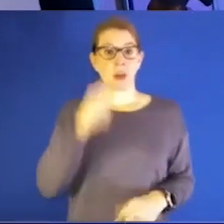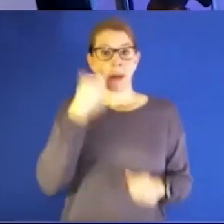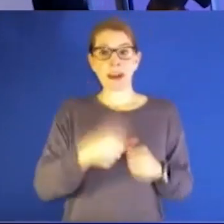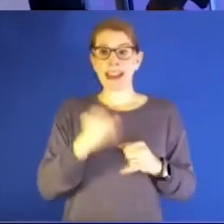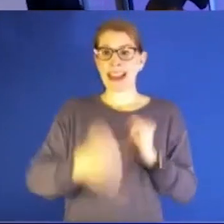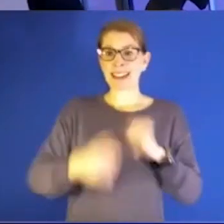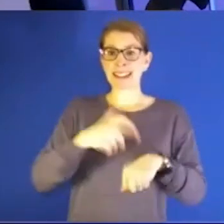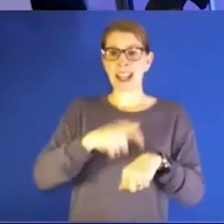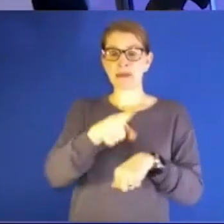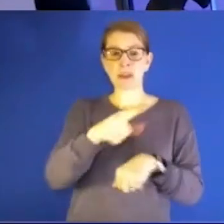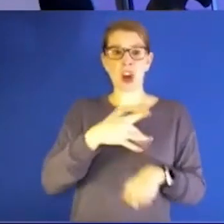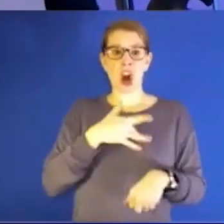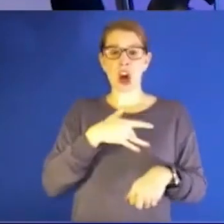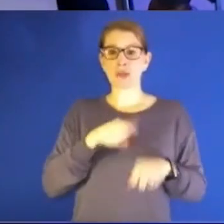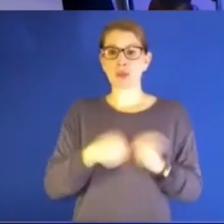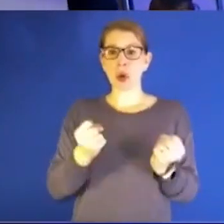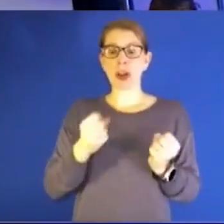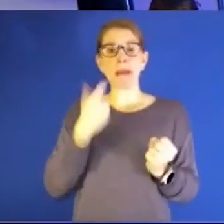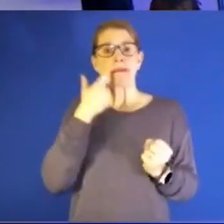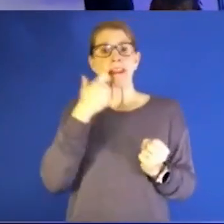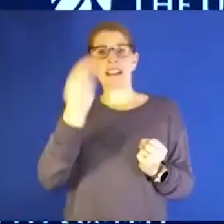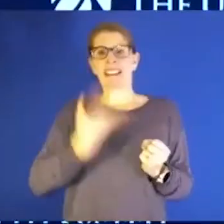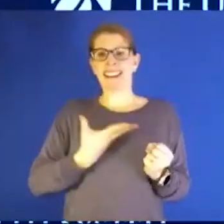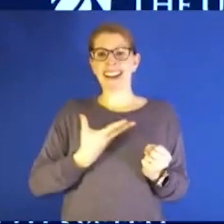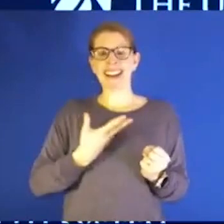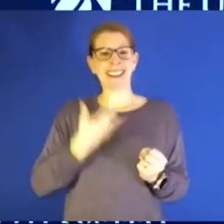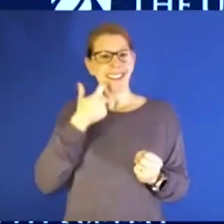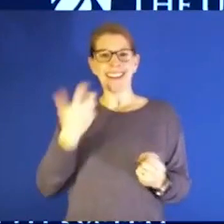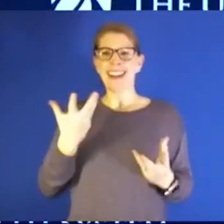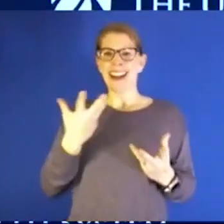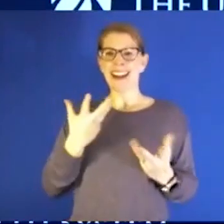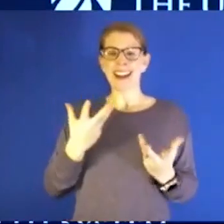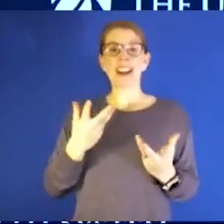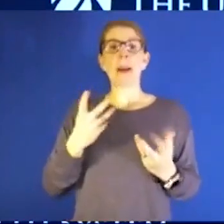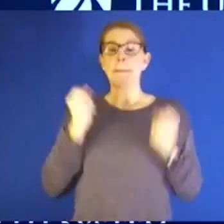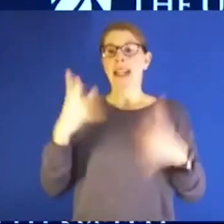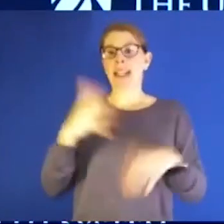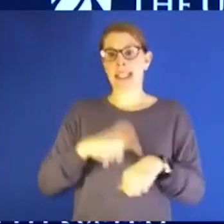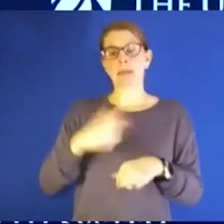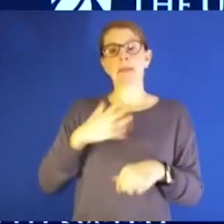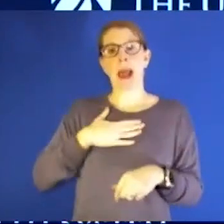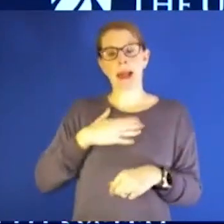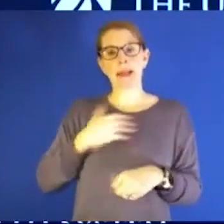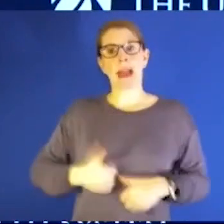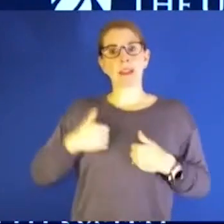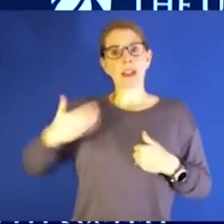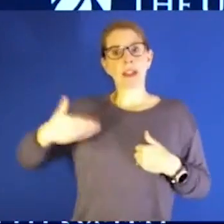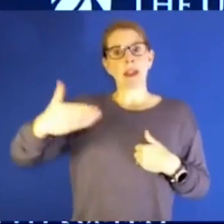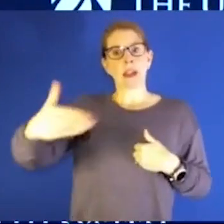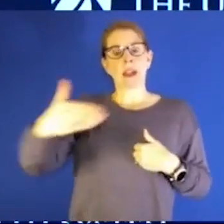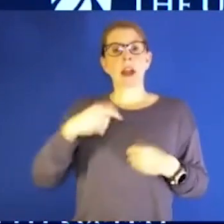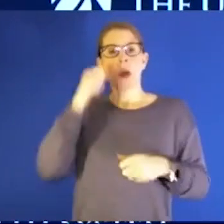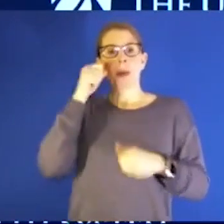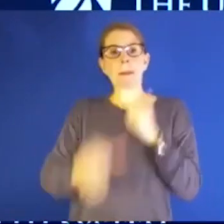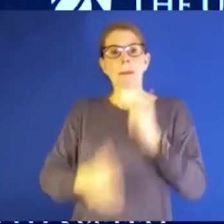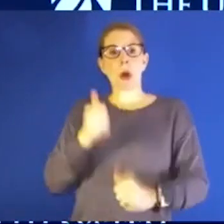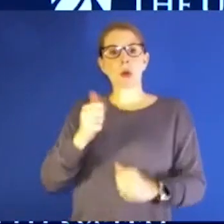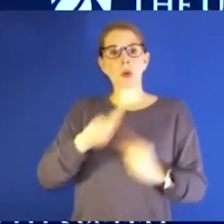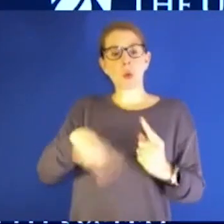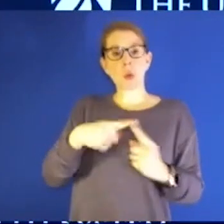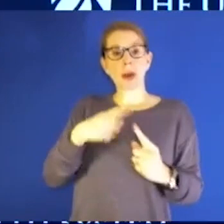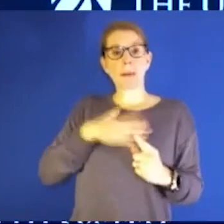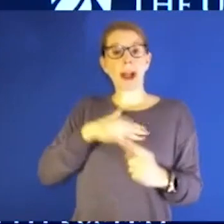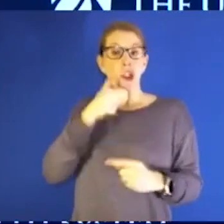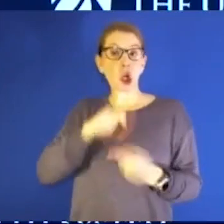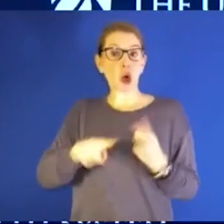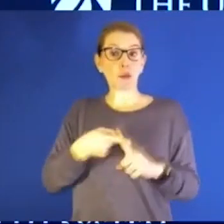just asked me that because I just told you. So many times, of course, in my life, but the one I remember the most was when my girlfriend of